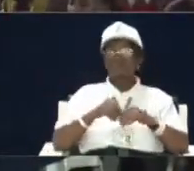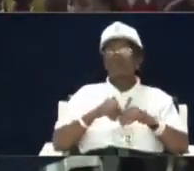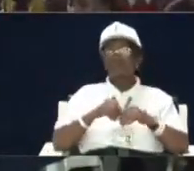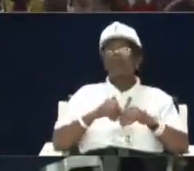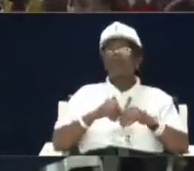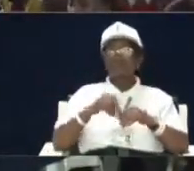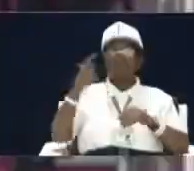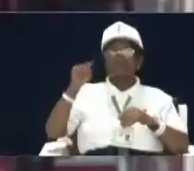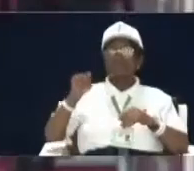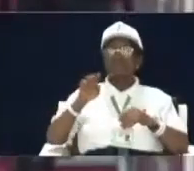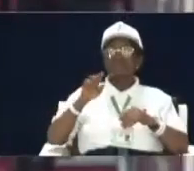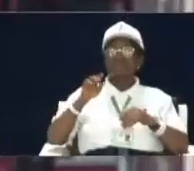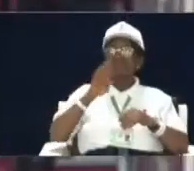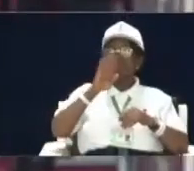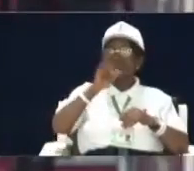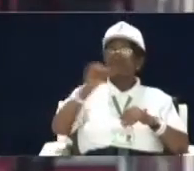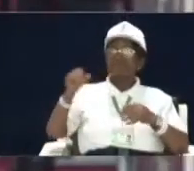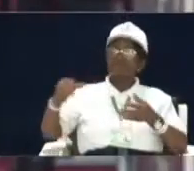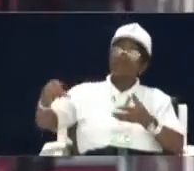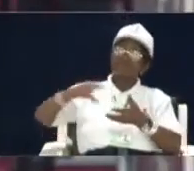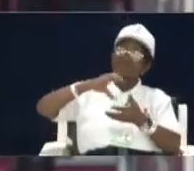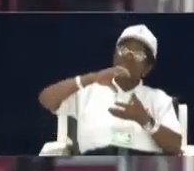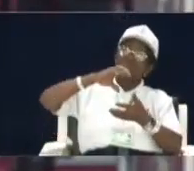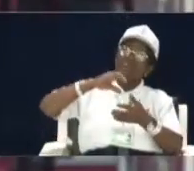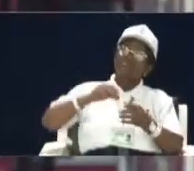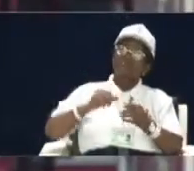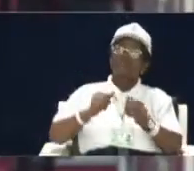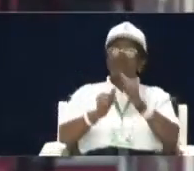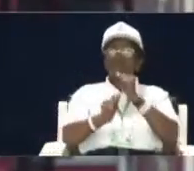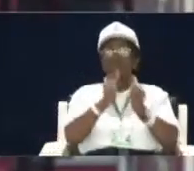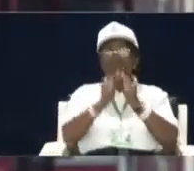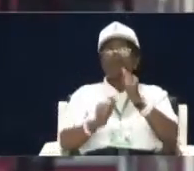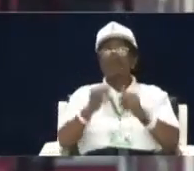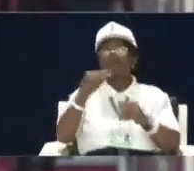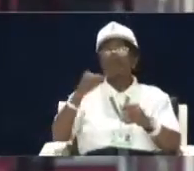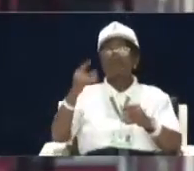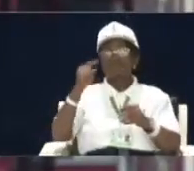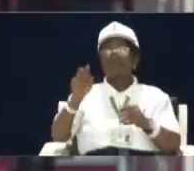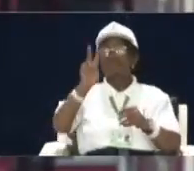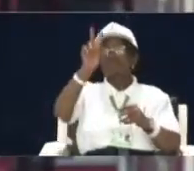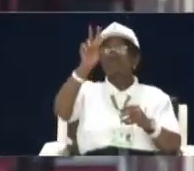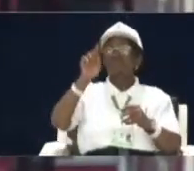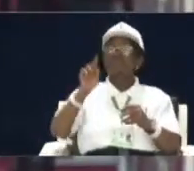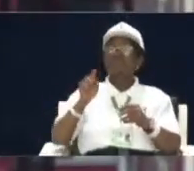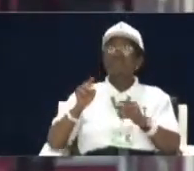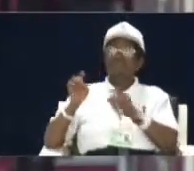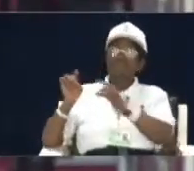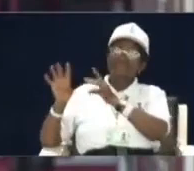for being rich. Now, which of the two hatred do you prefer?